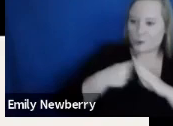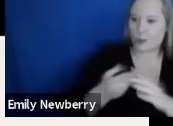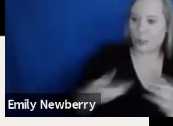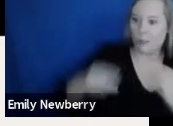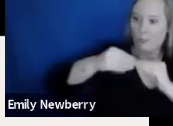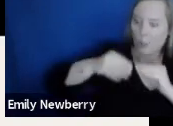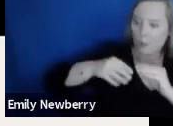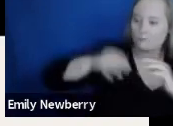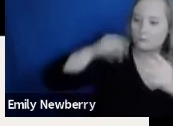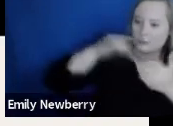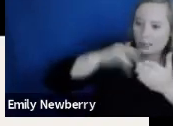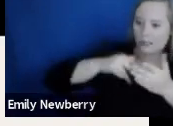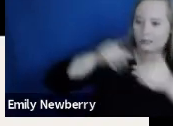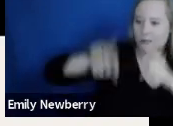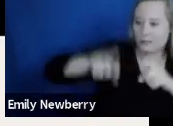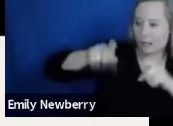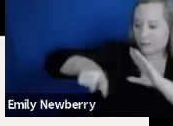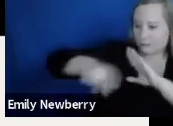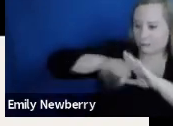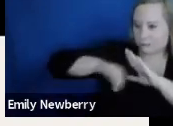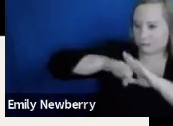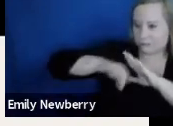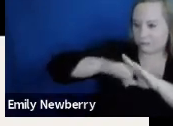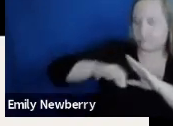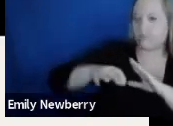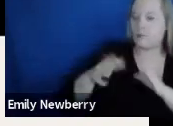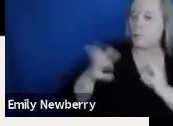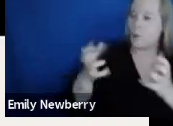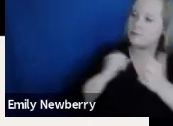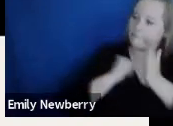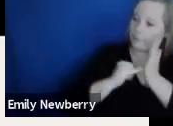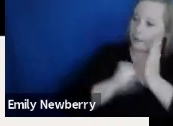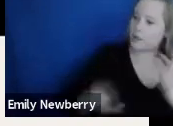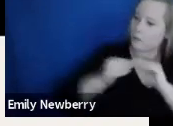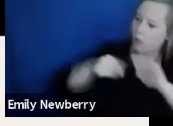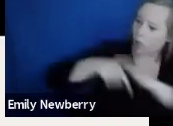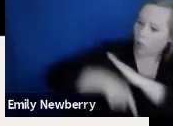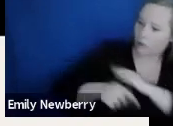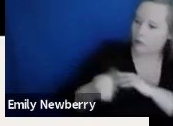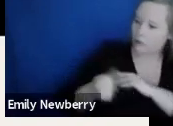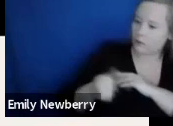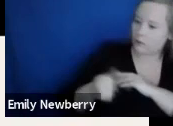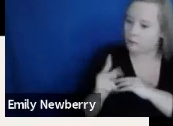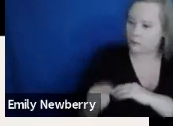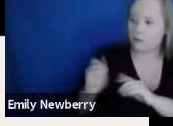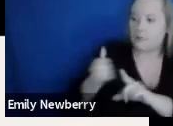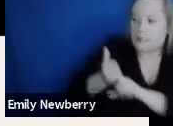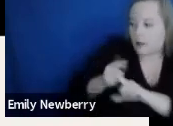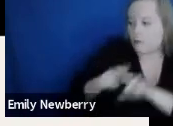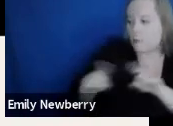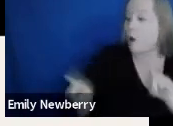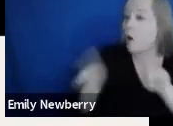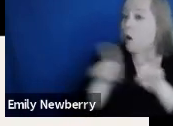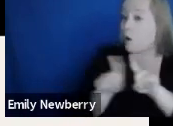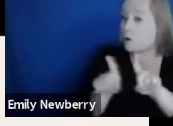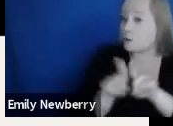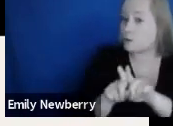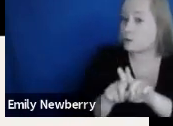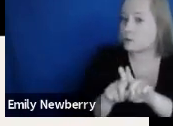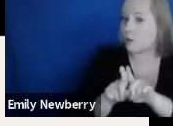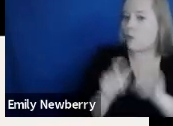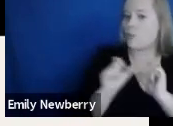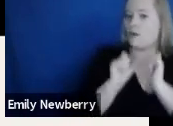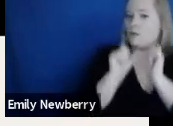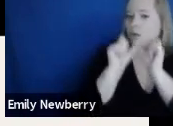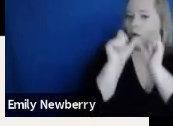and began investigating the significance of not just the event itself, but also the long-term impacts